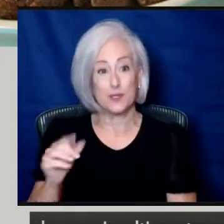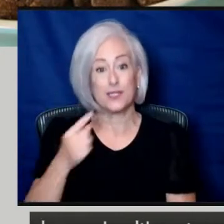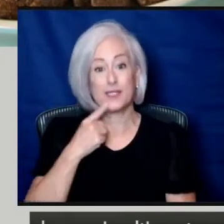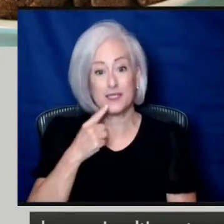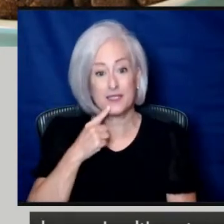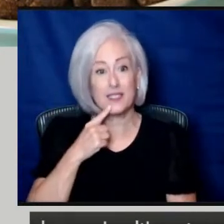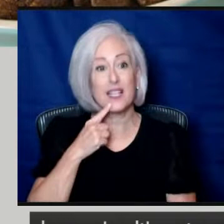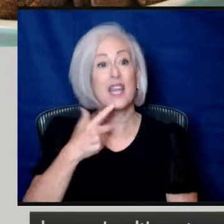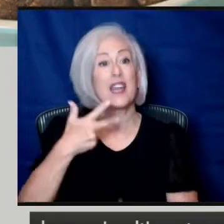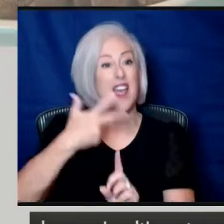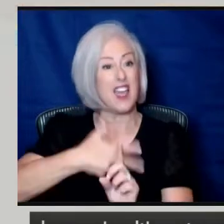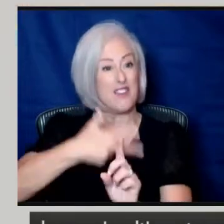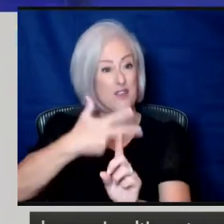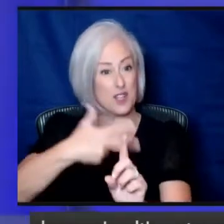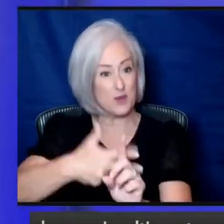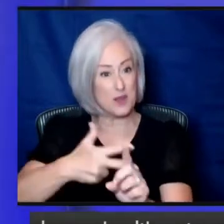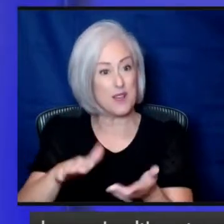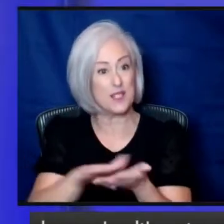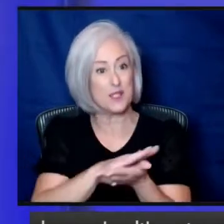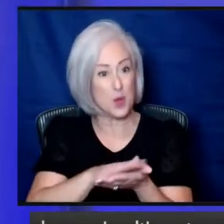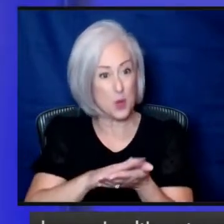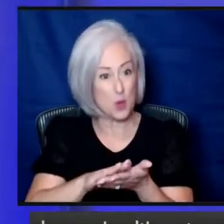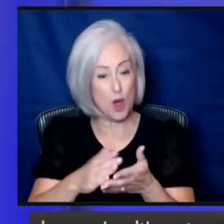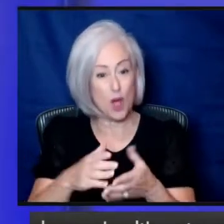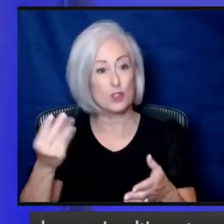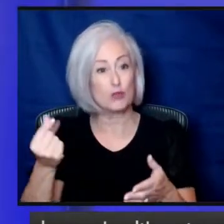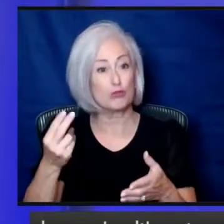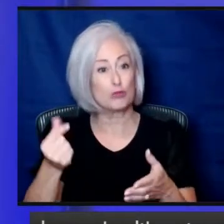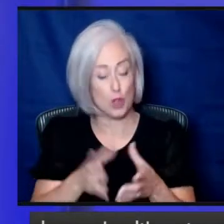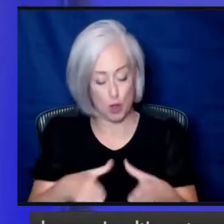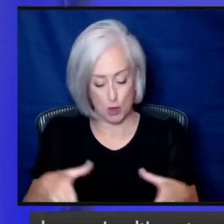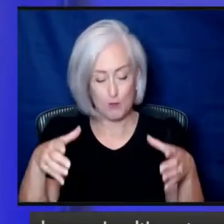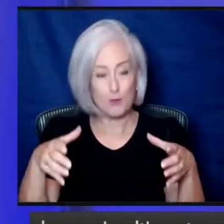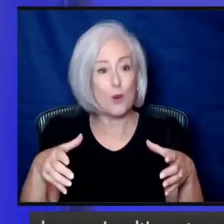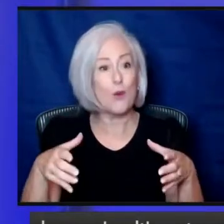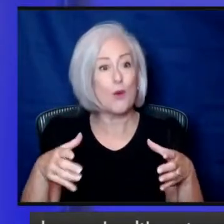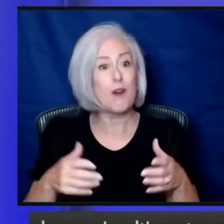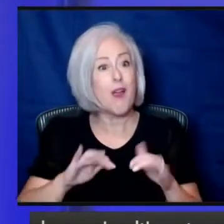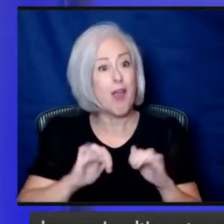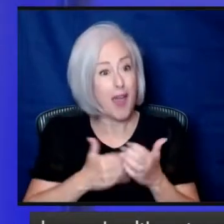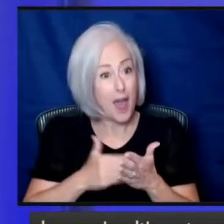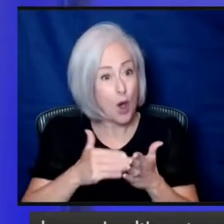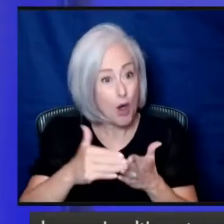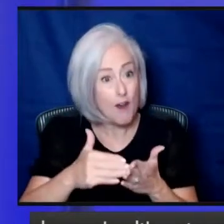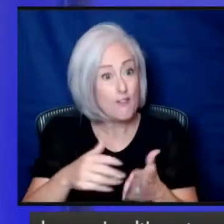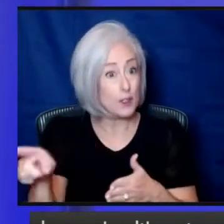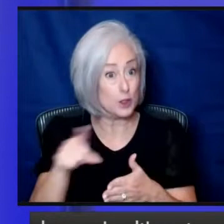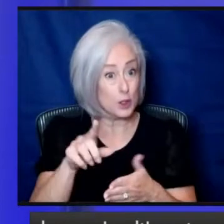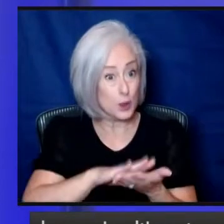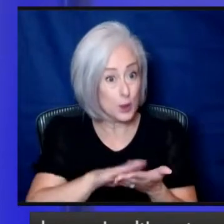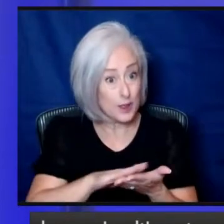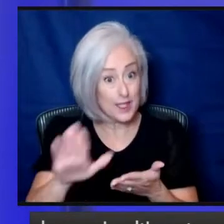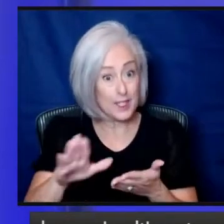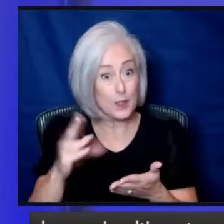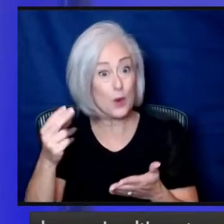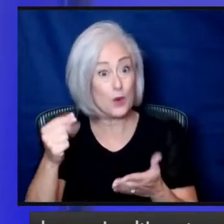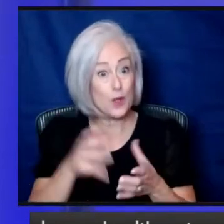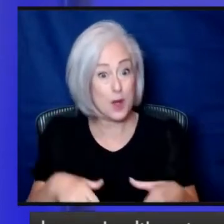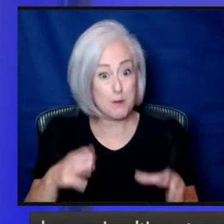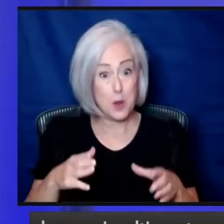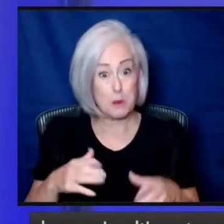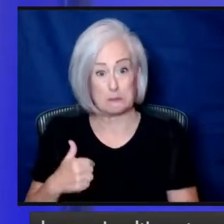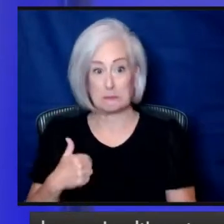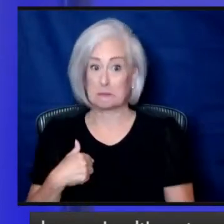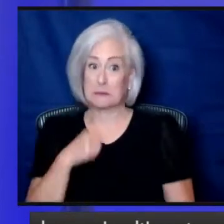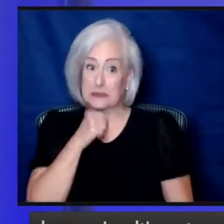or less. So how often do you and others in your area, in our area, clean their dog bowls? I know mine isn't once a day with soapy